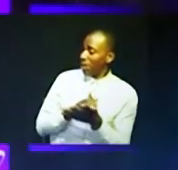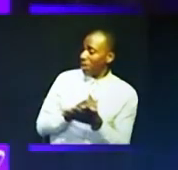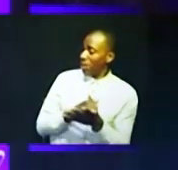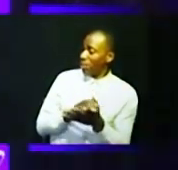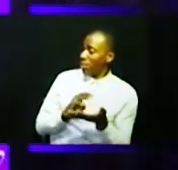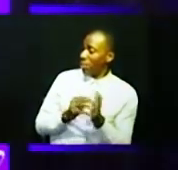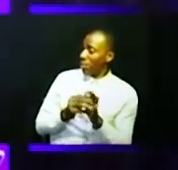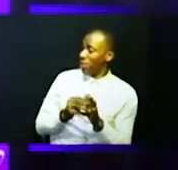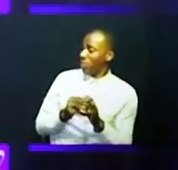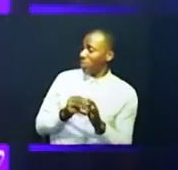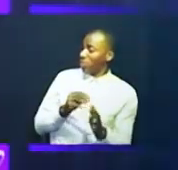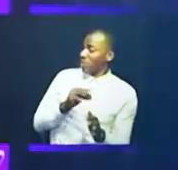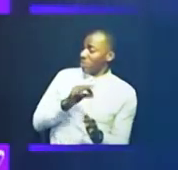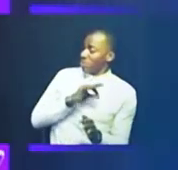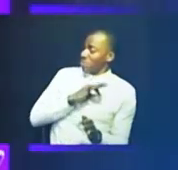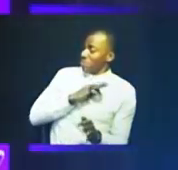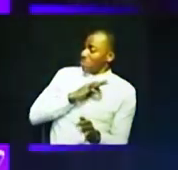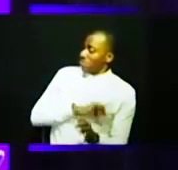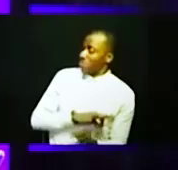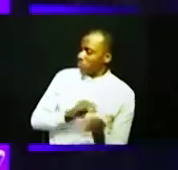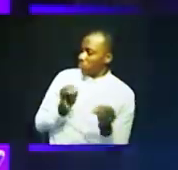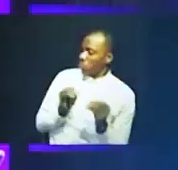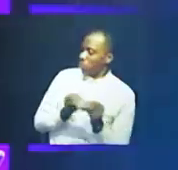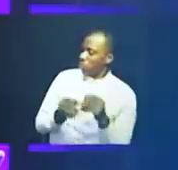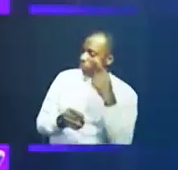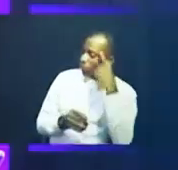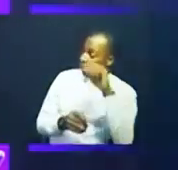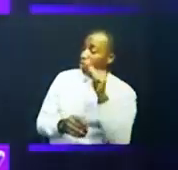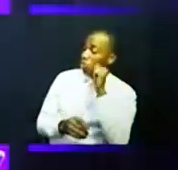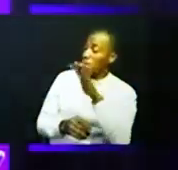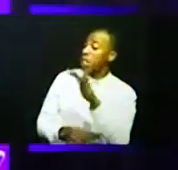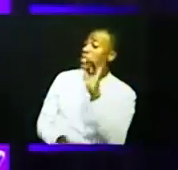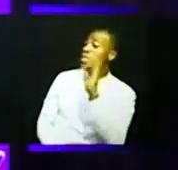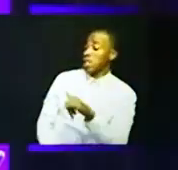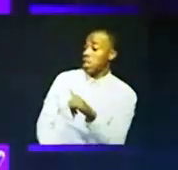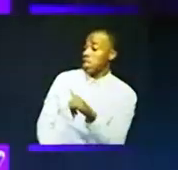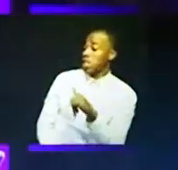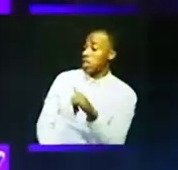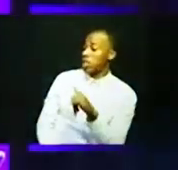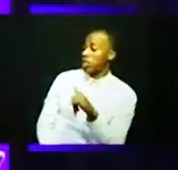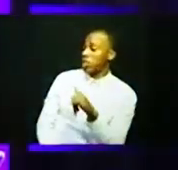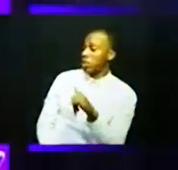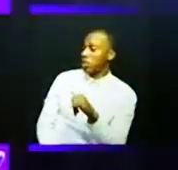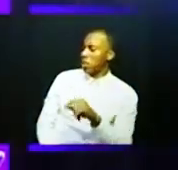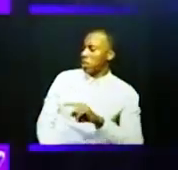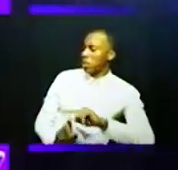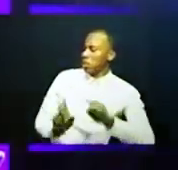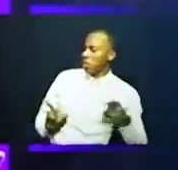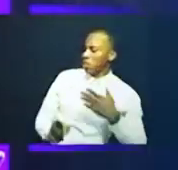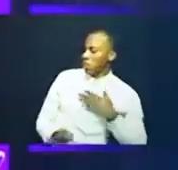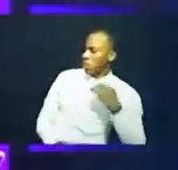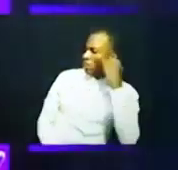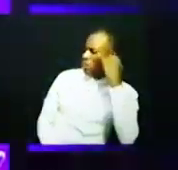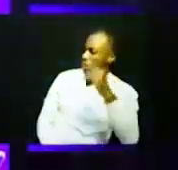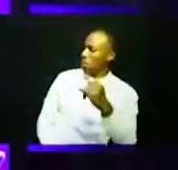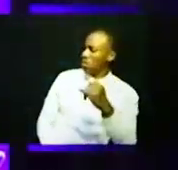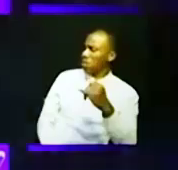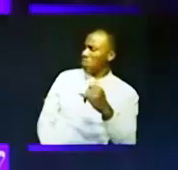You In my opinion, marriage